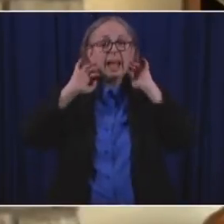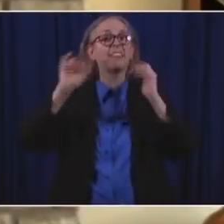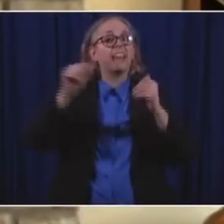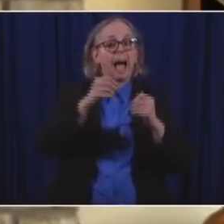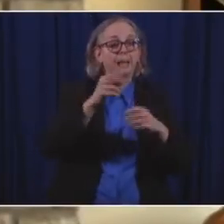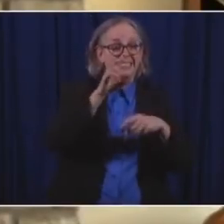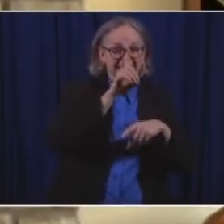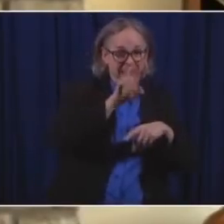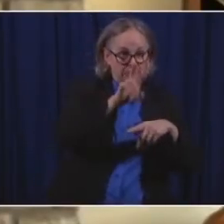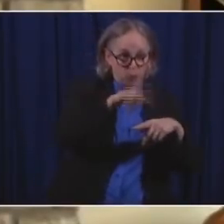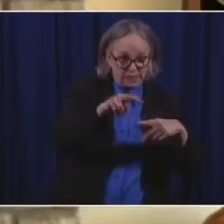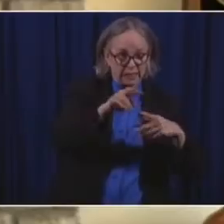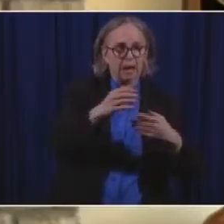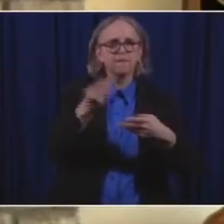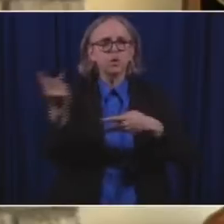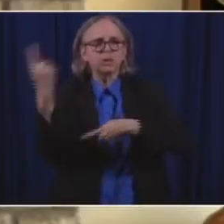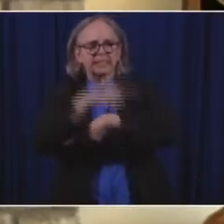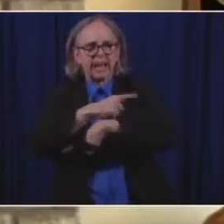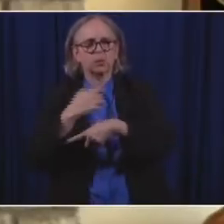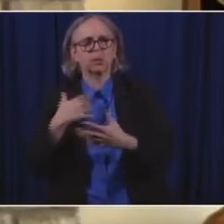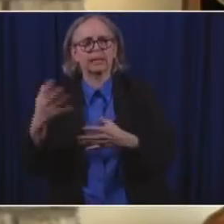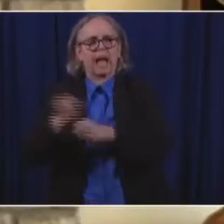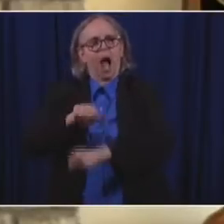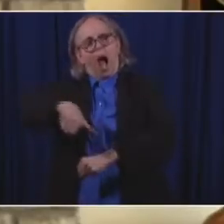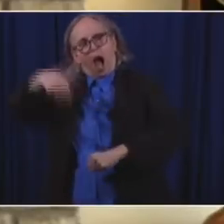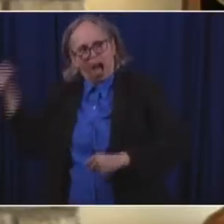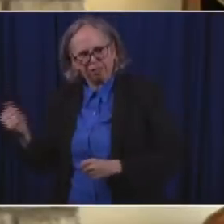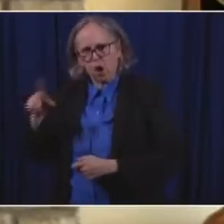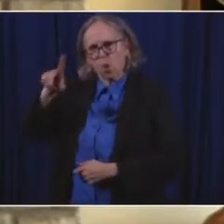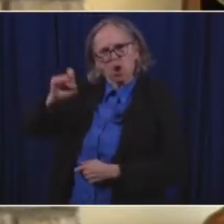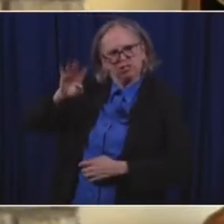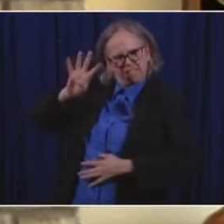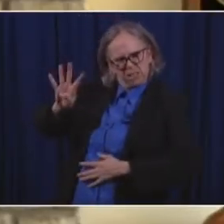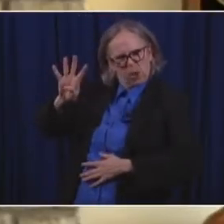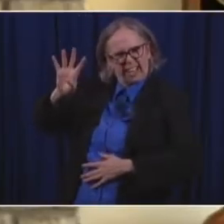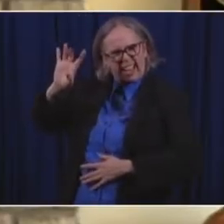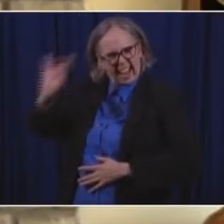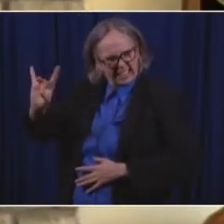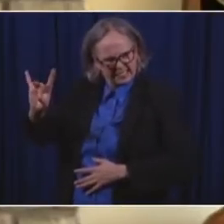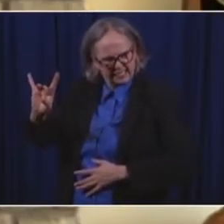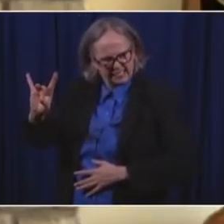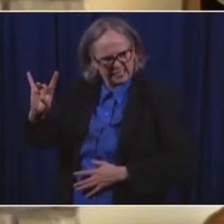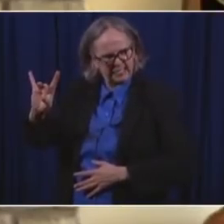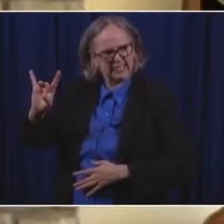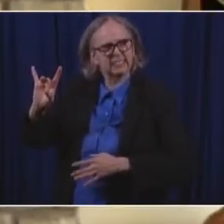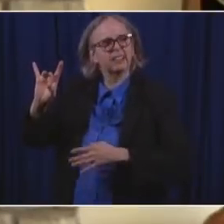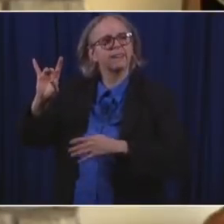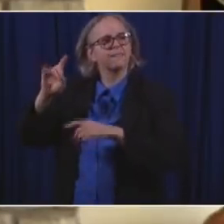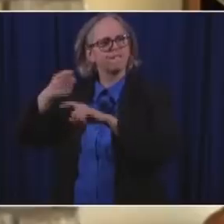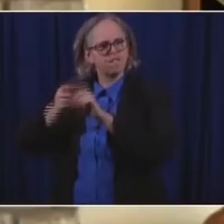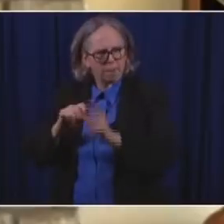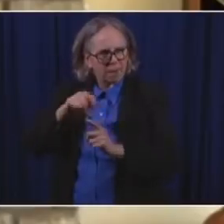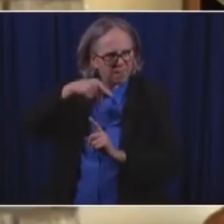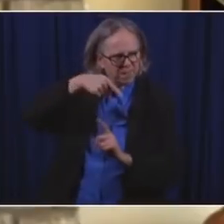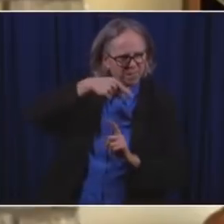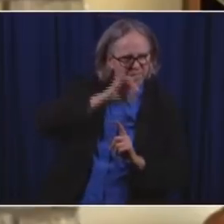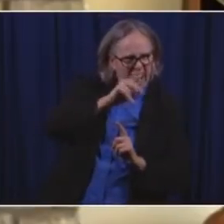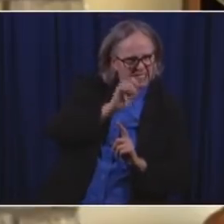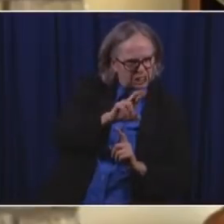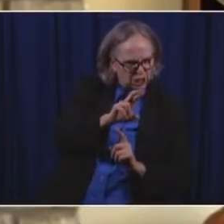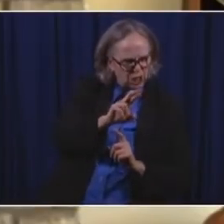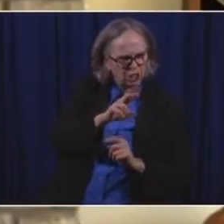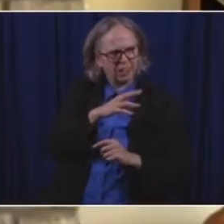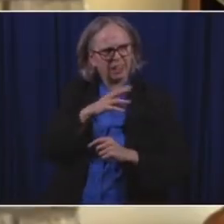148, we believe, coming from Pfizer, 148,000 and 89 from